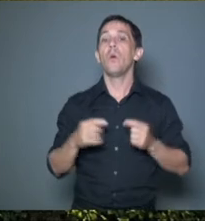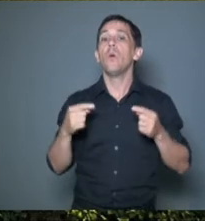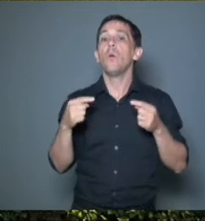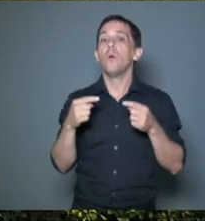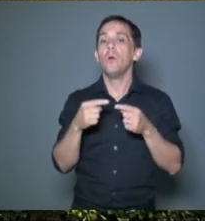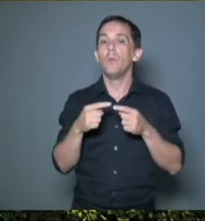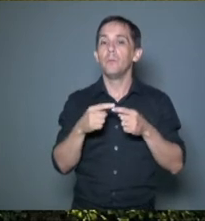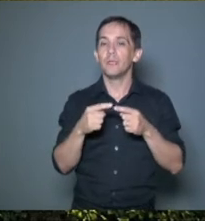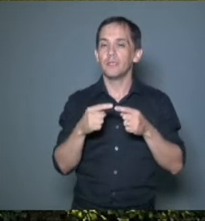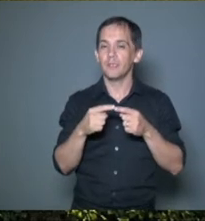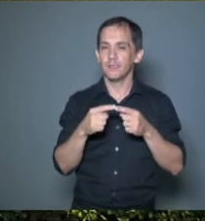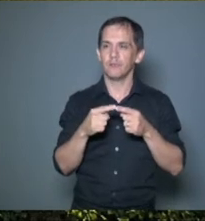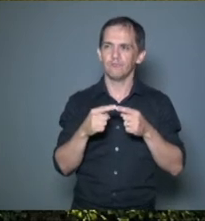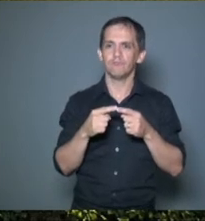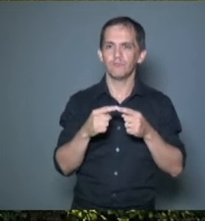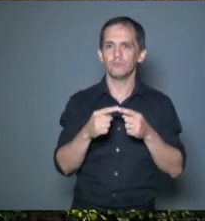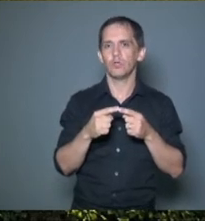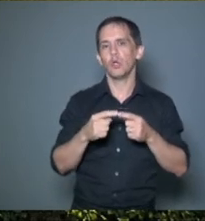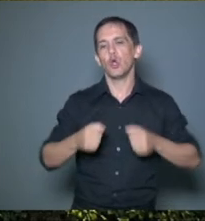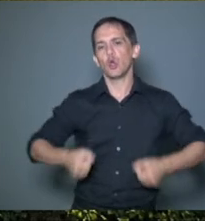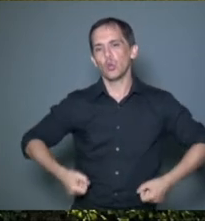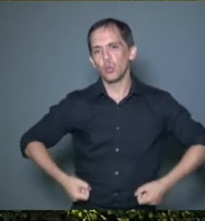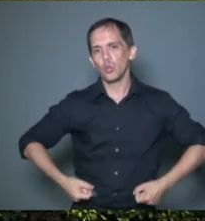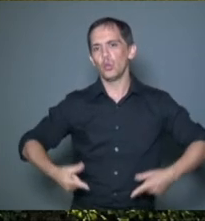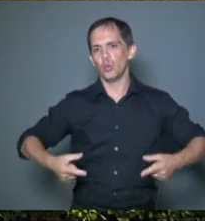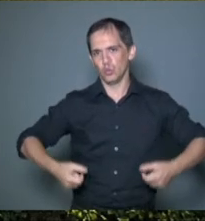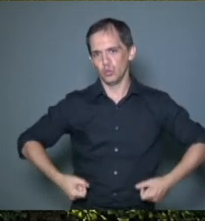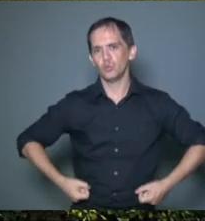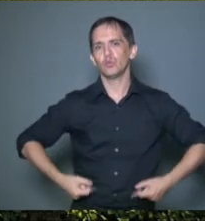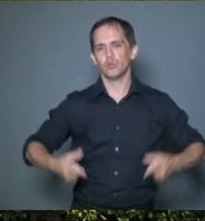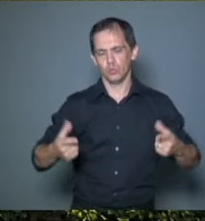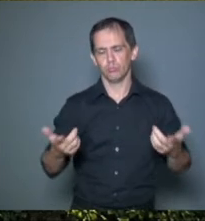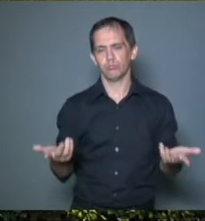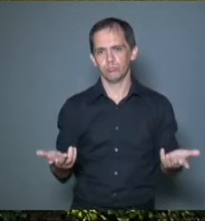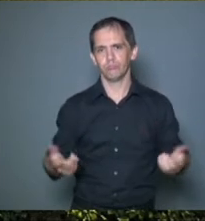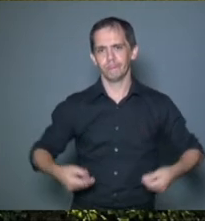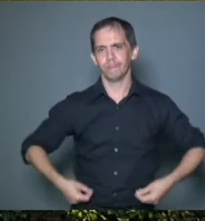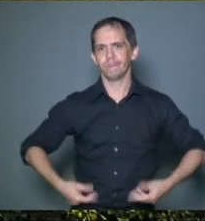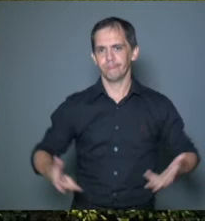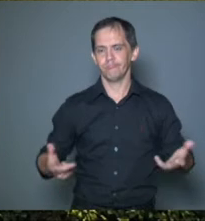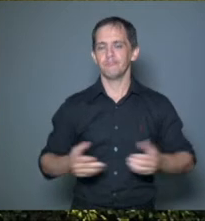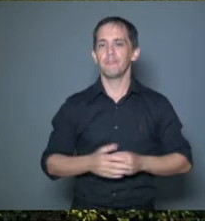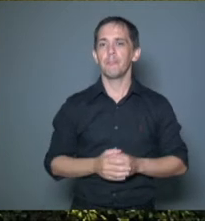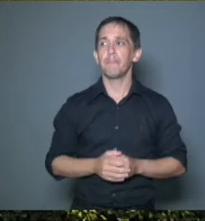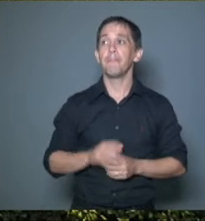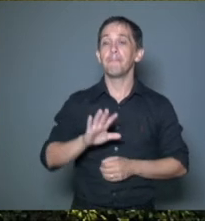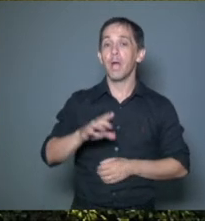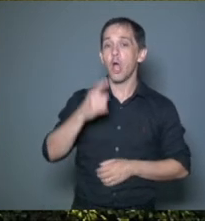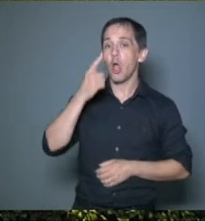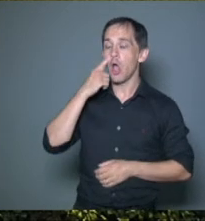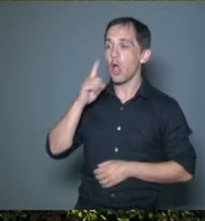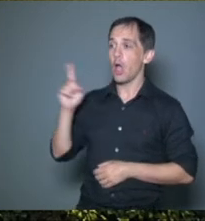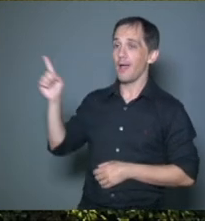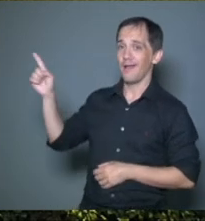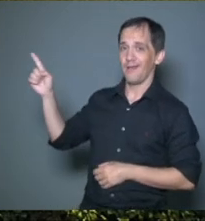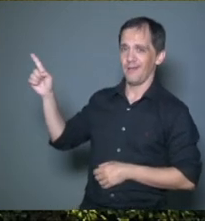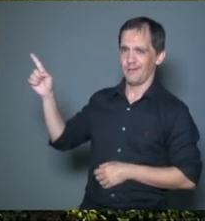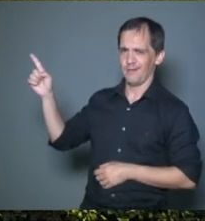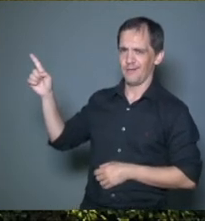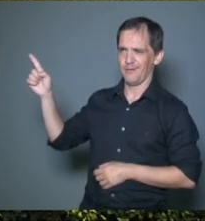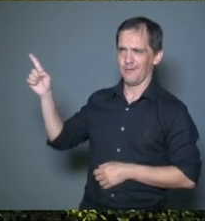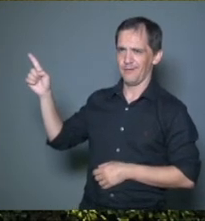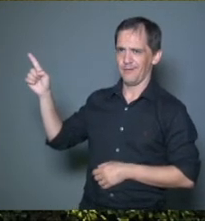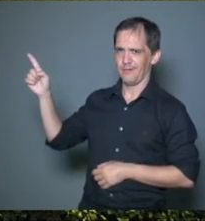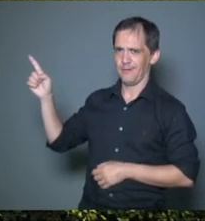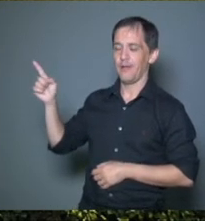2023 will be a year where there will be a scenario of increased costs, as I mentioned before. But take a look at this